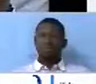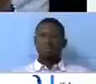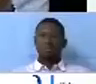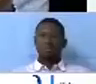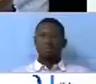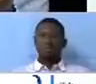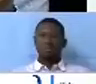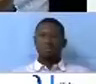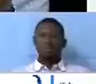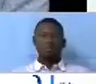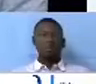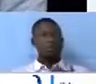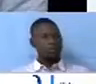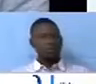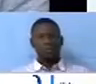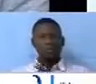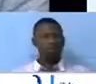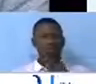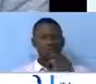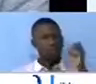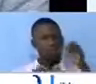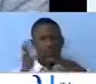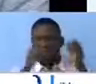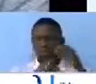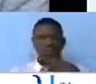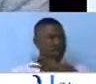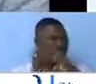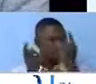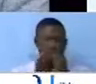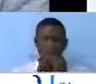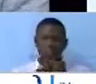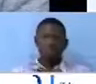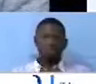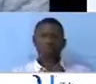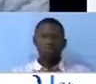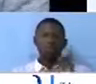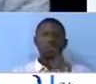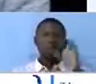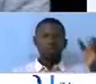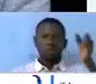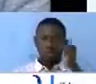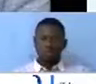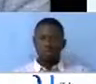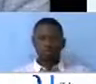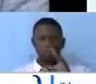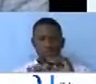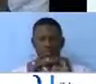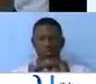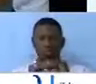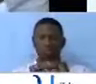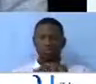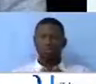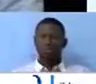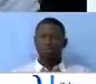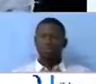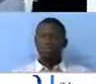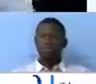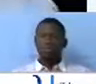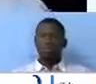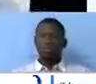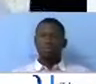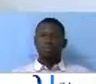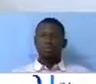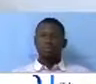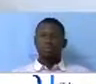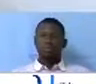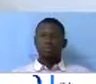any personnel here. That's not what you're testifying. I mean, you've been brought here to testify to. Beg your pardon, Mr. Chairman.